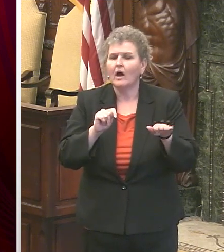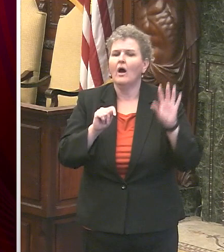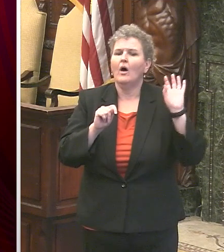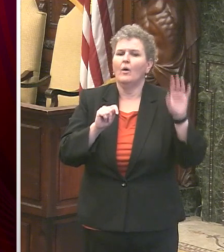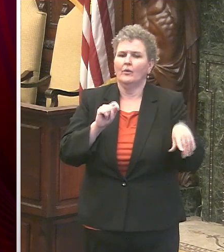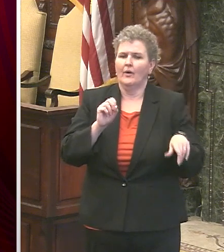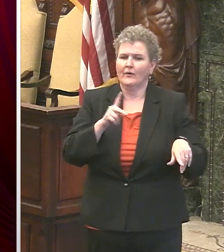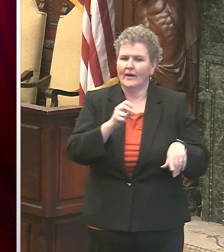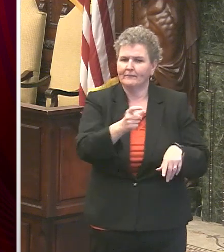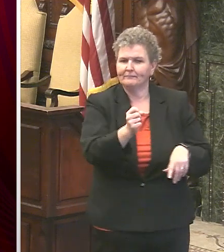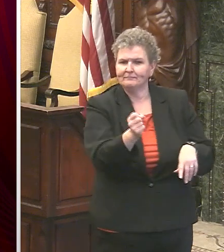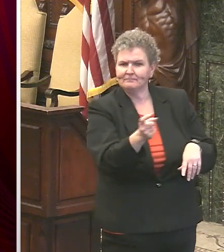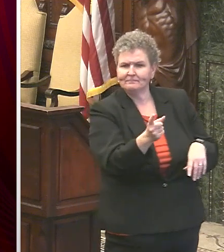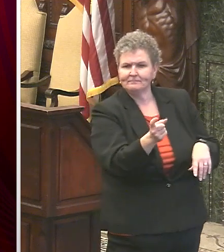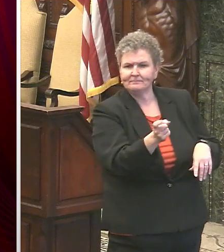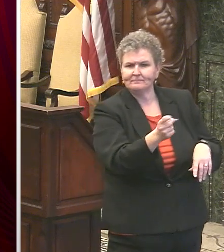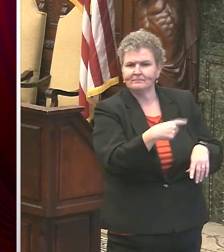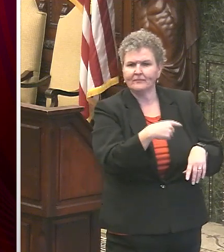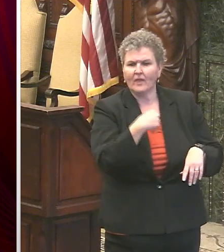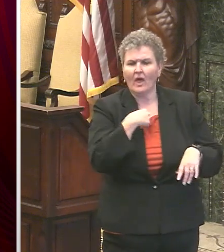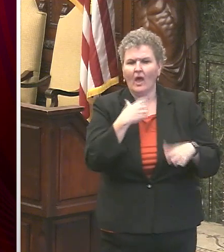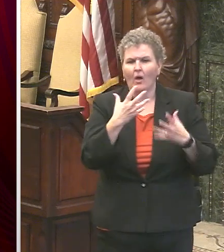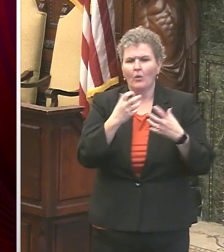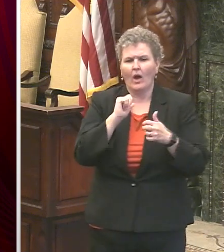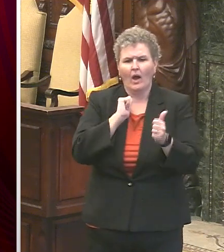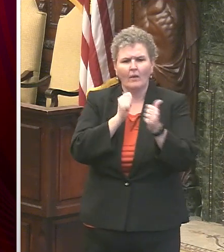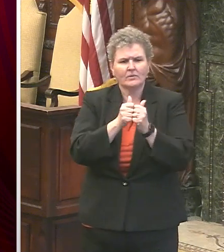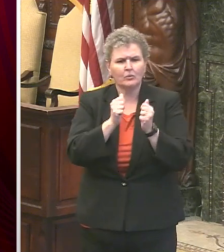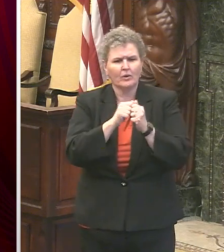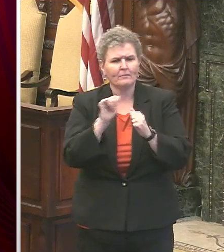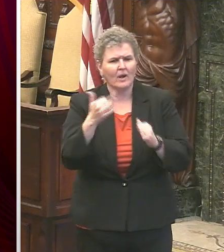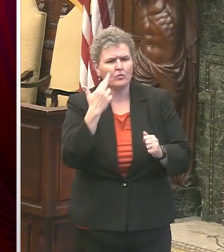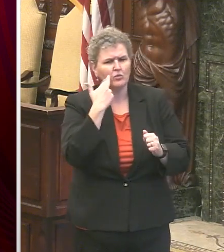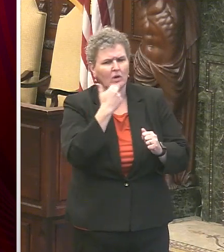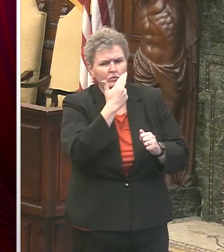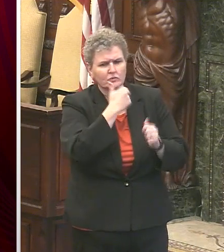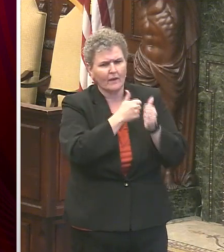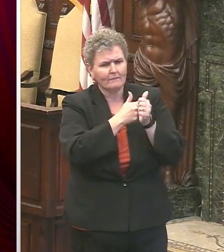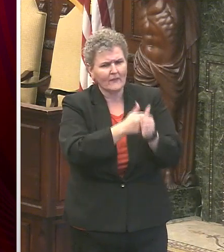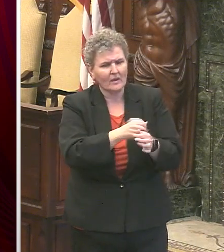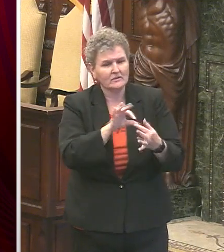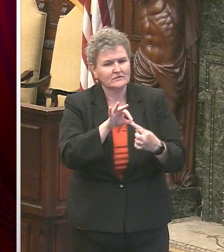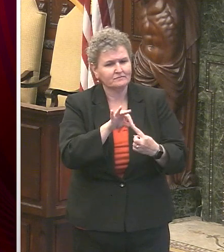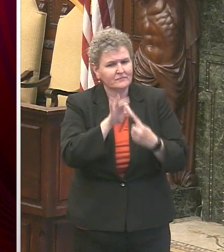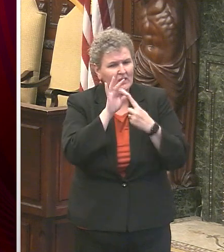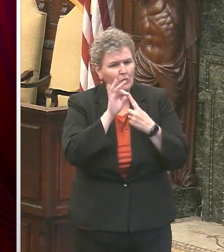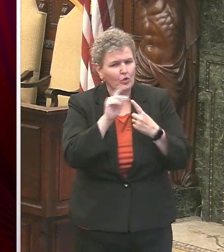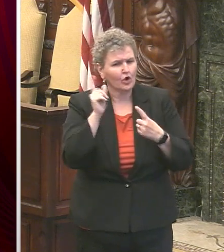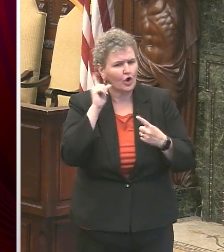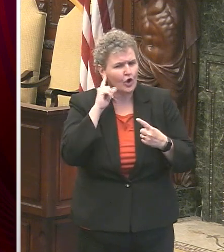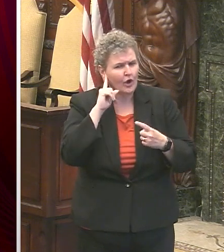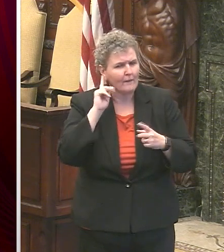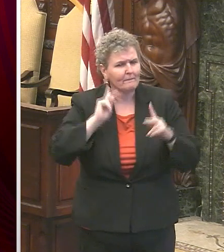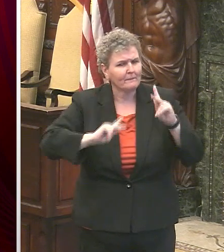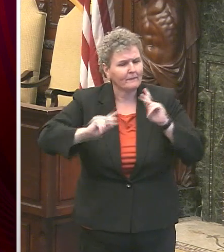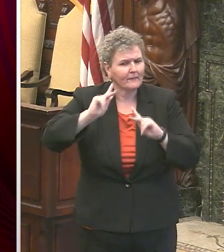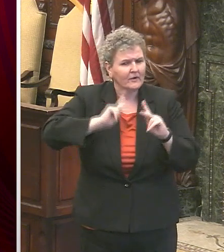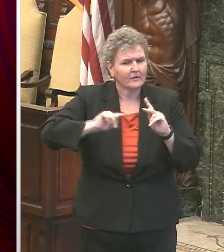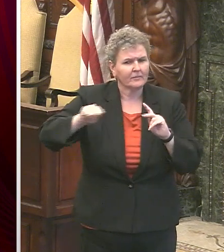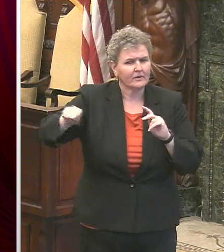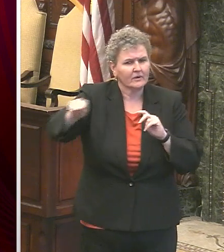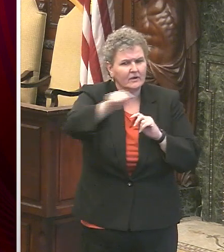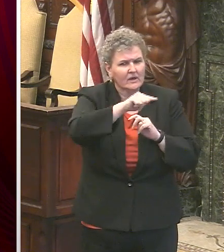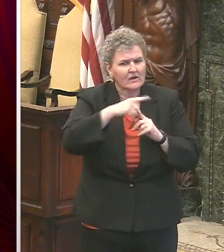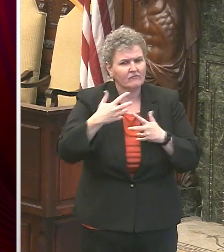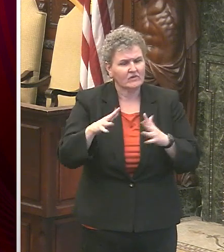I wanted to get an update on restaurant compliance, especially we've heard people are being seated